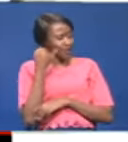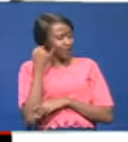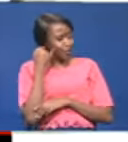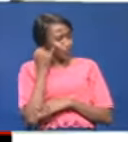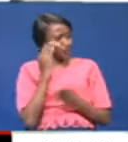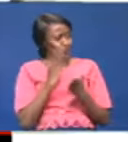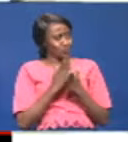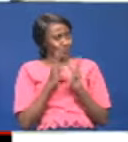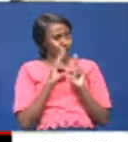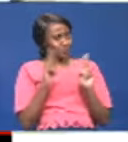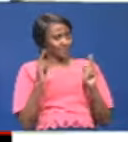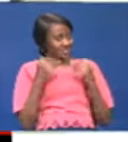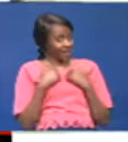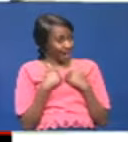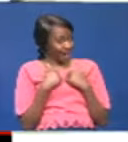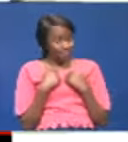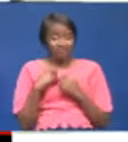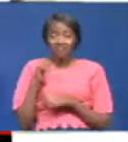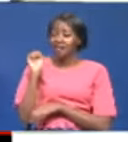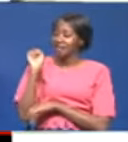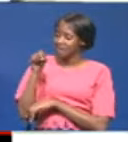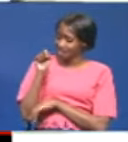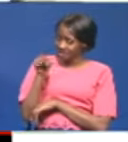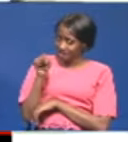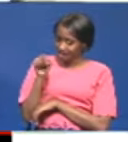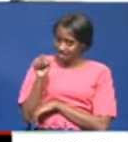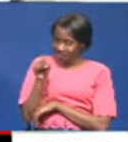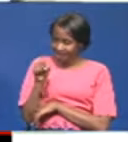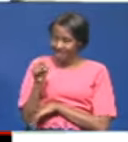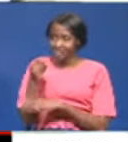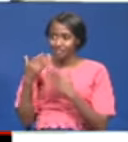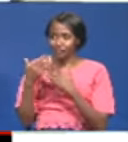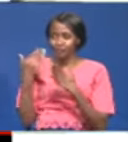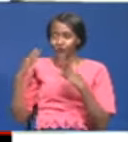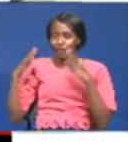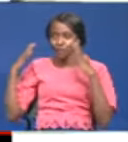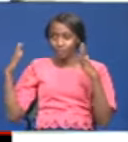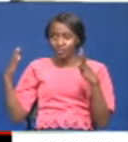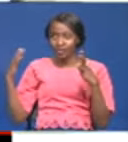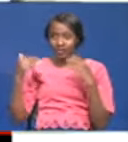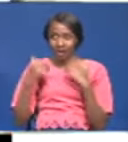must confess, that you had there. It was quite big, actually. And